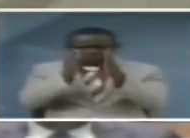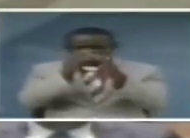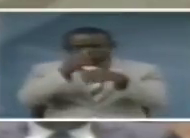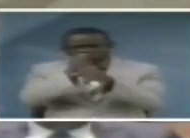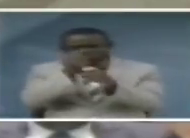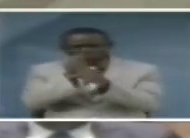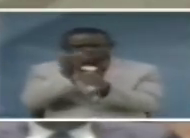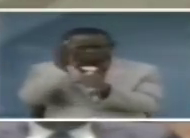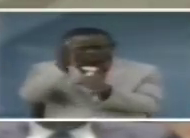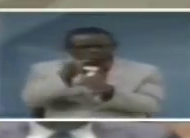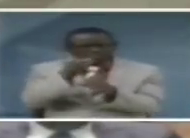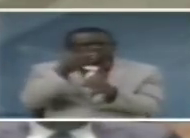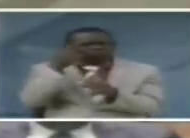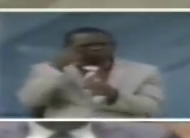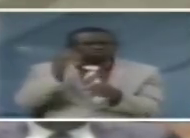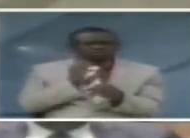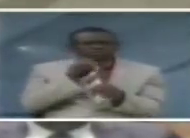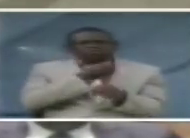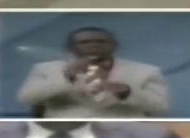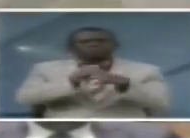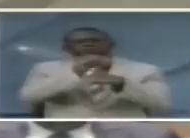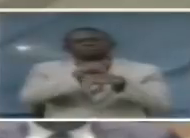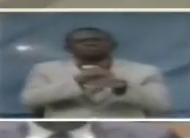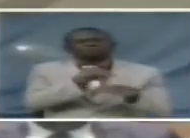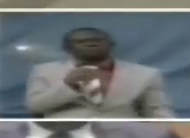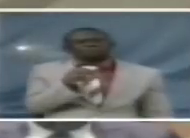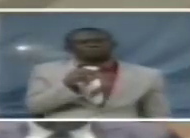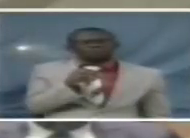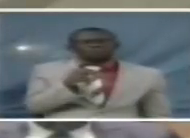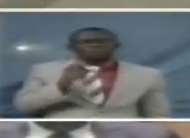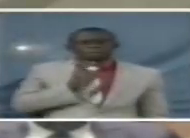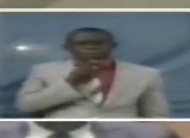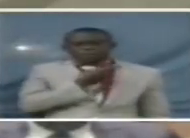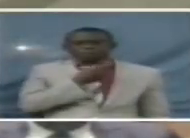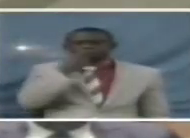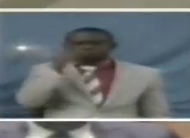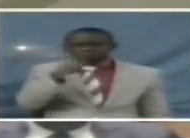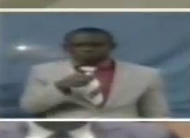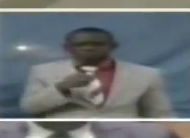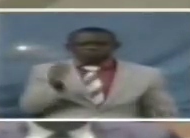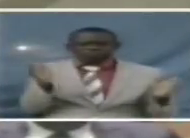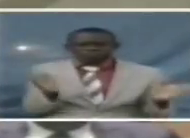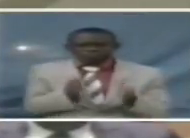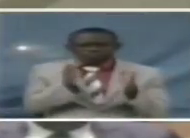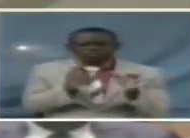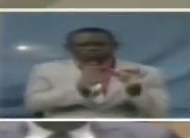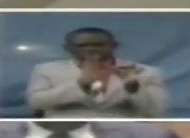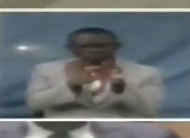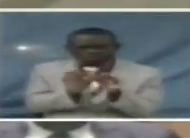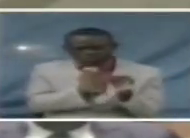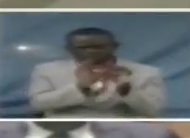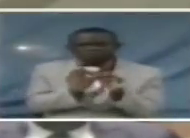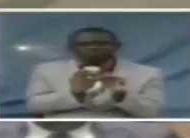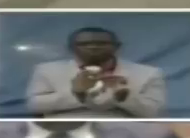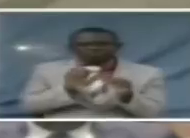to move to charter the designed path to our destination. We must